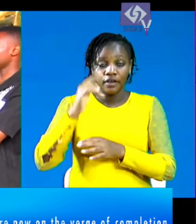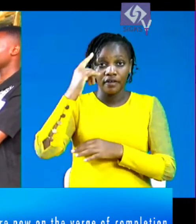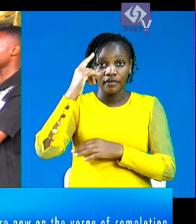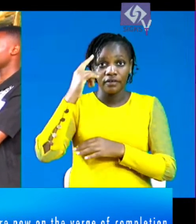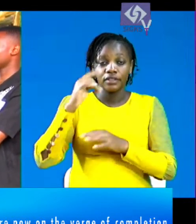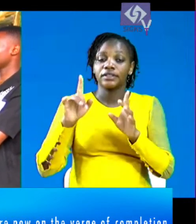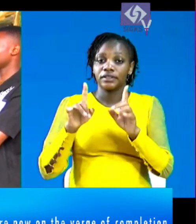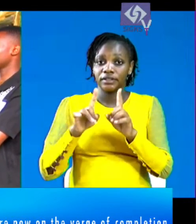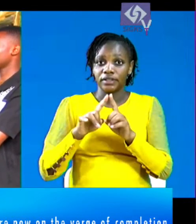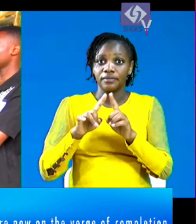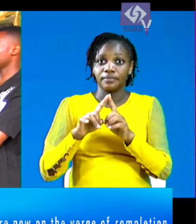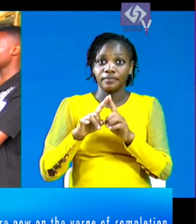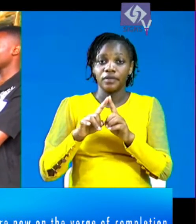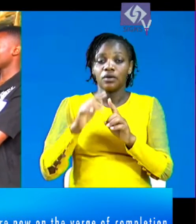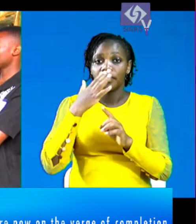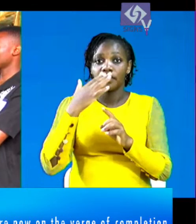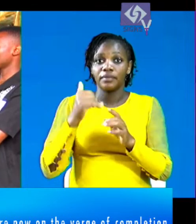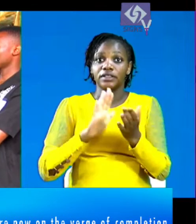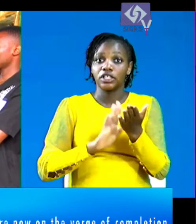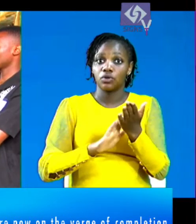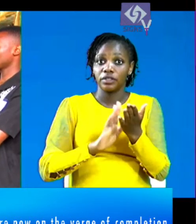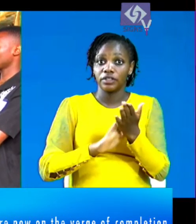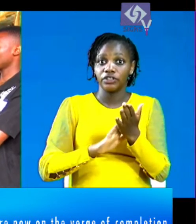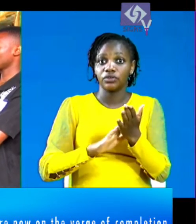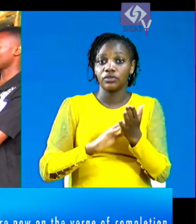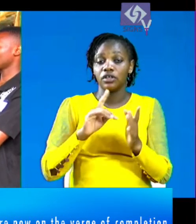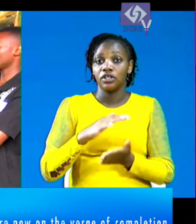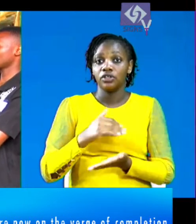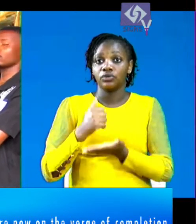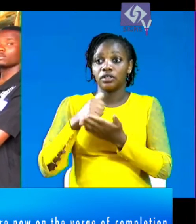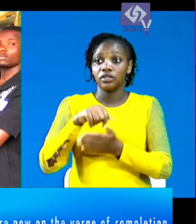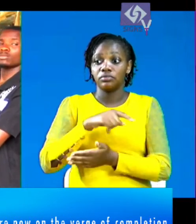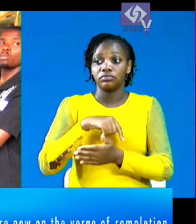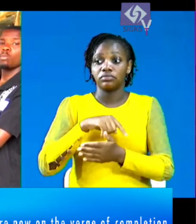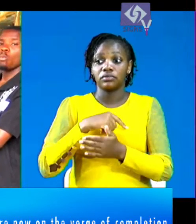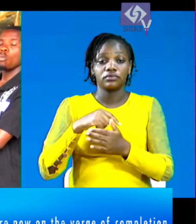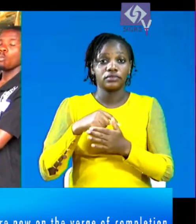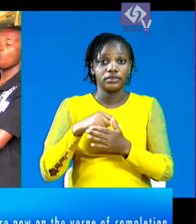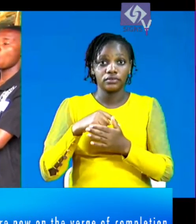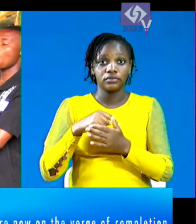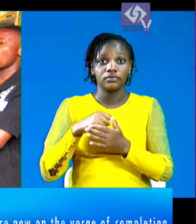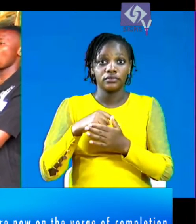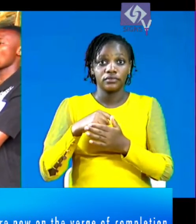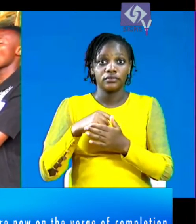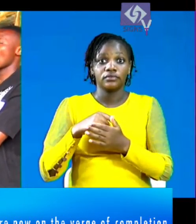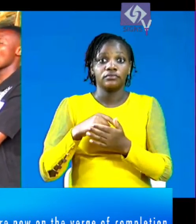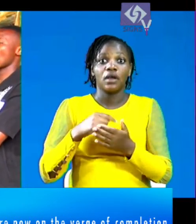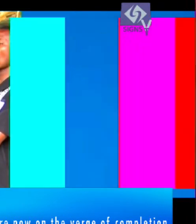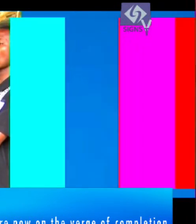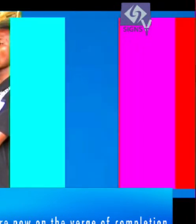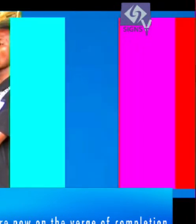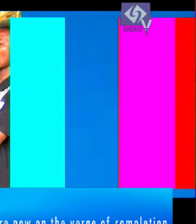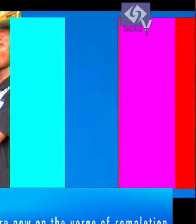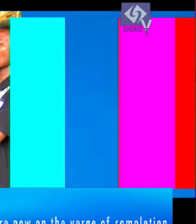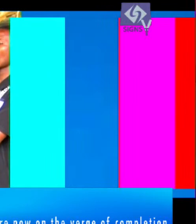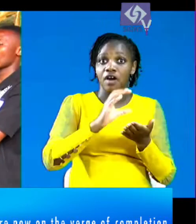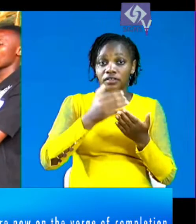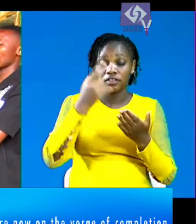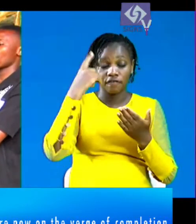with appropriate recommendation to enable that the project to be allocated funds for